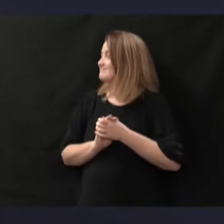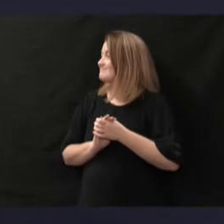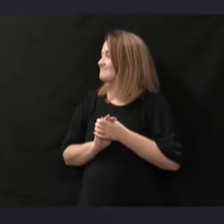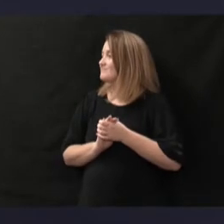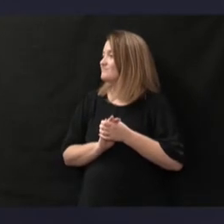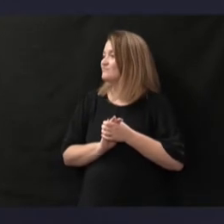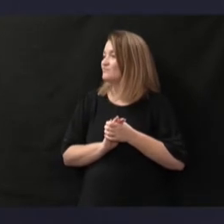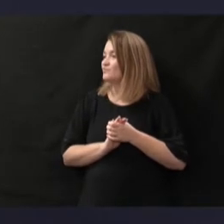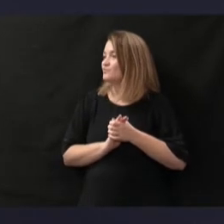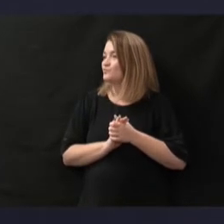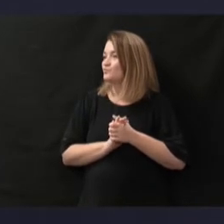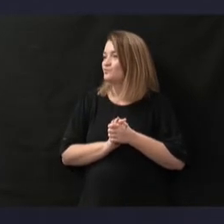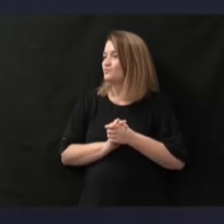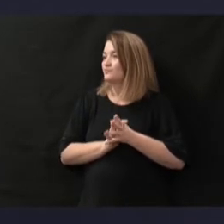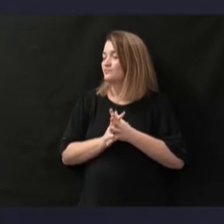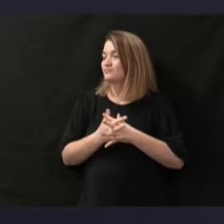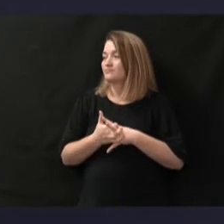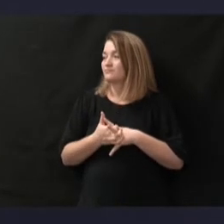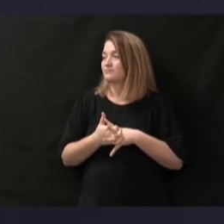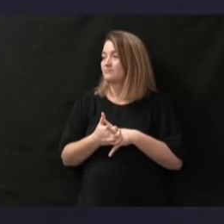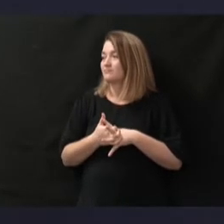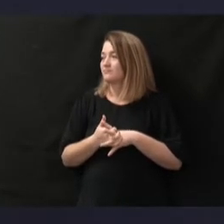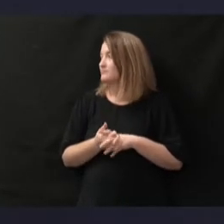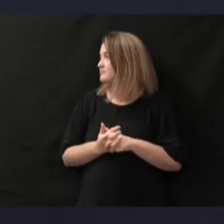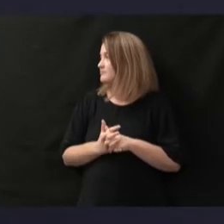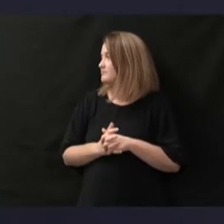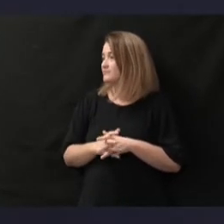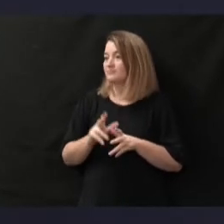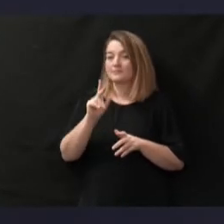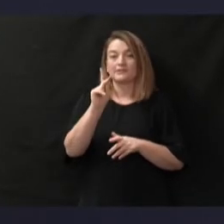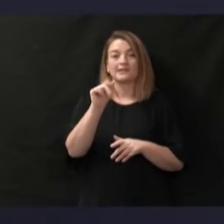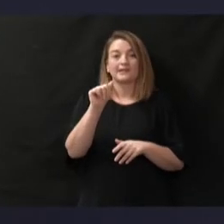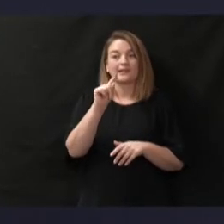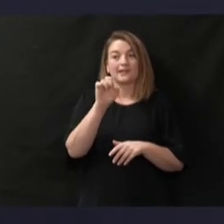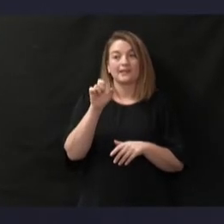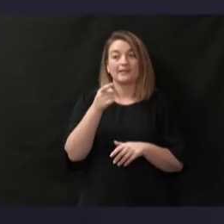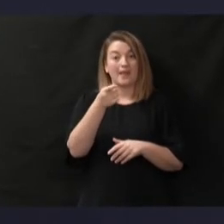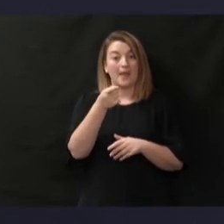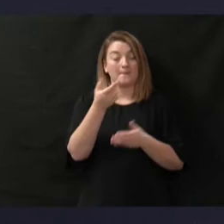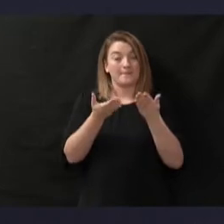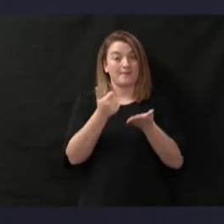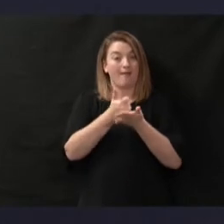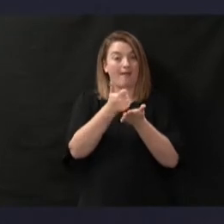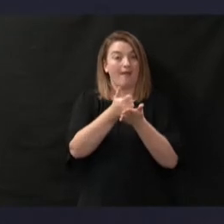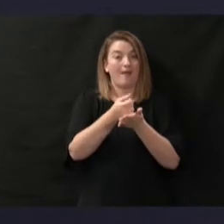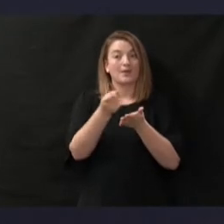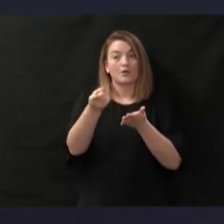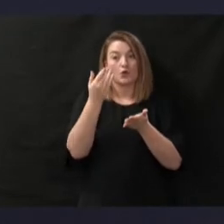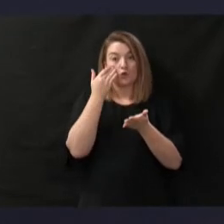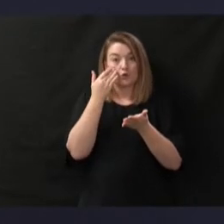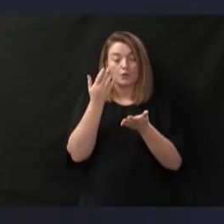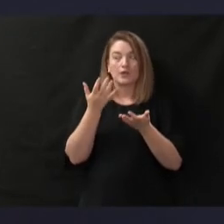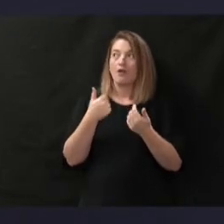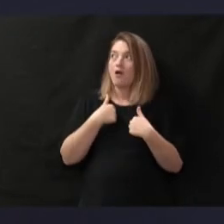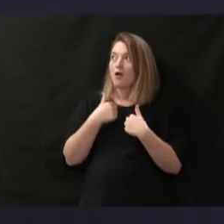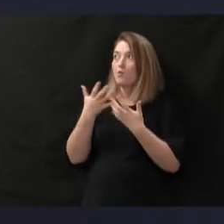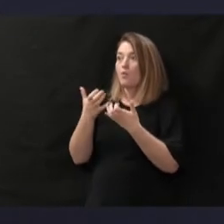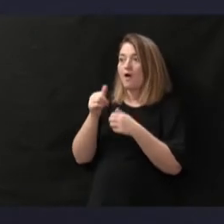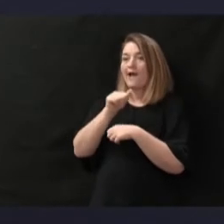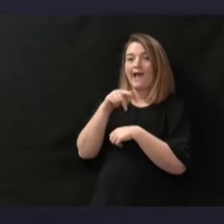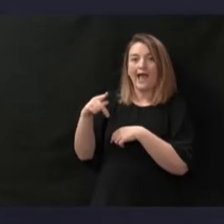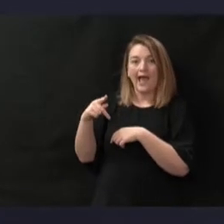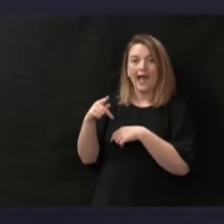So, Kate, that might come in handy for you, too, for you and I talked about you were wanting some apps for kids